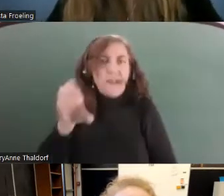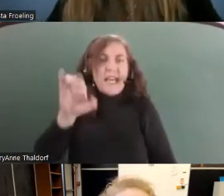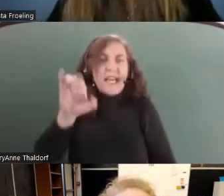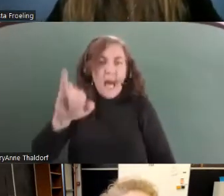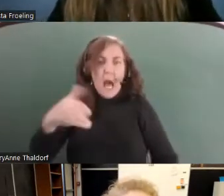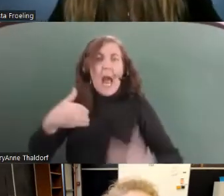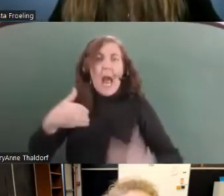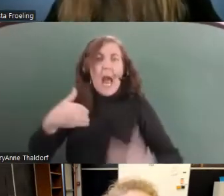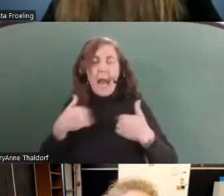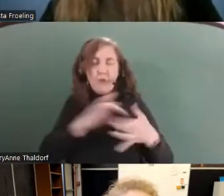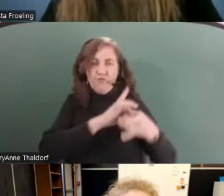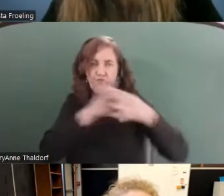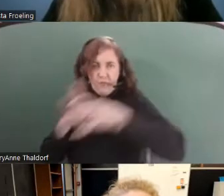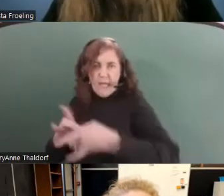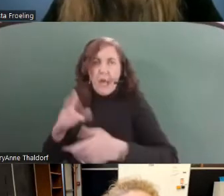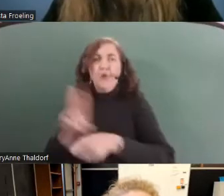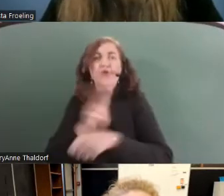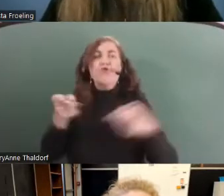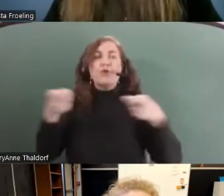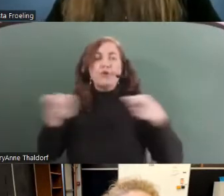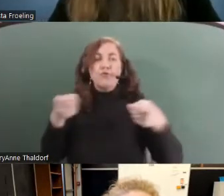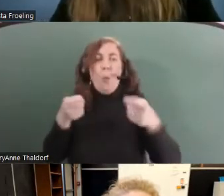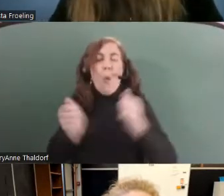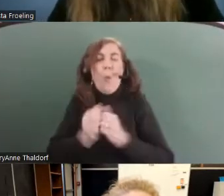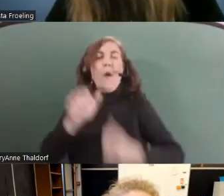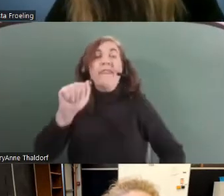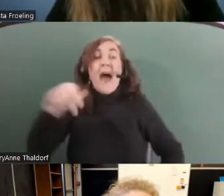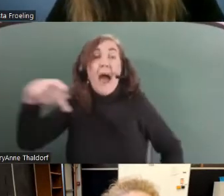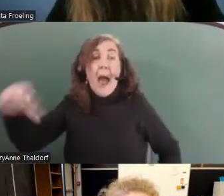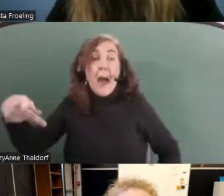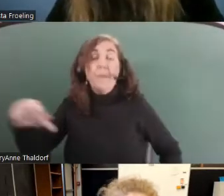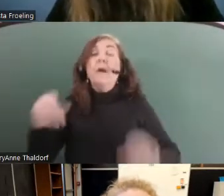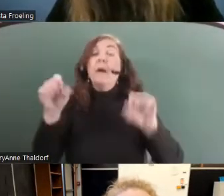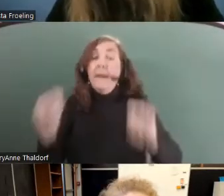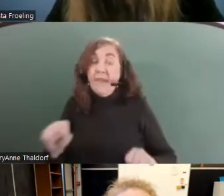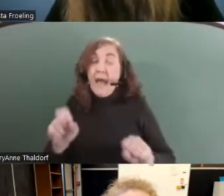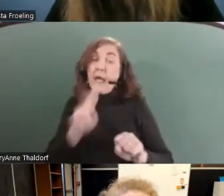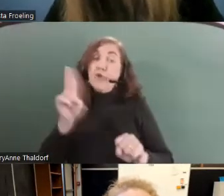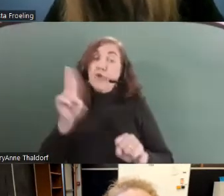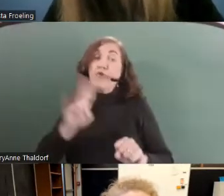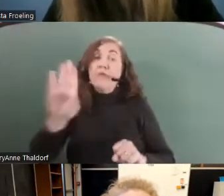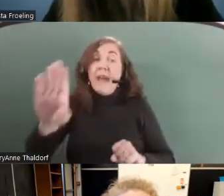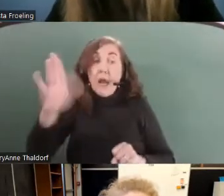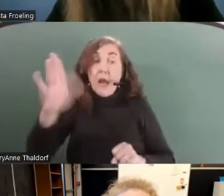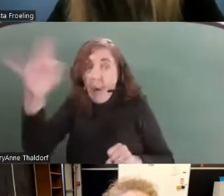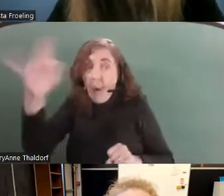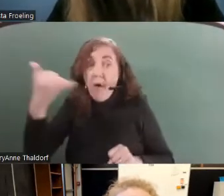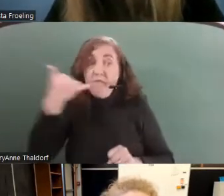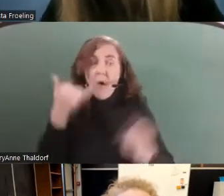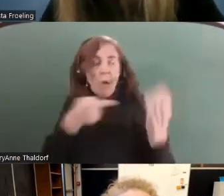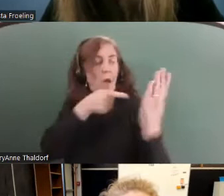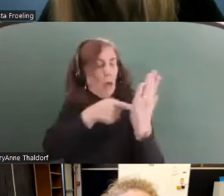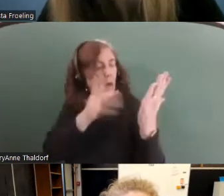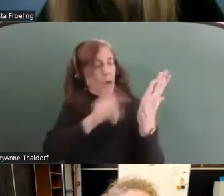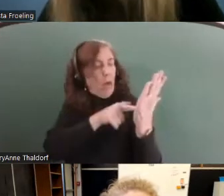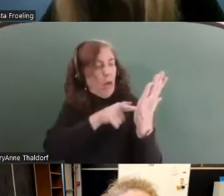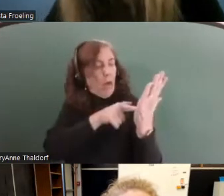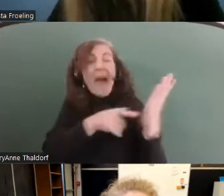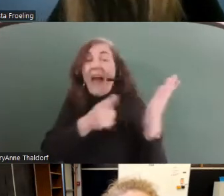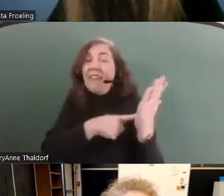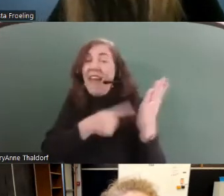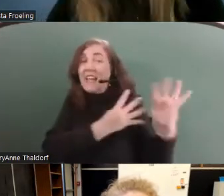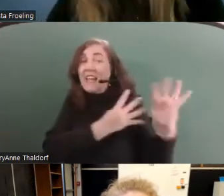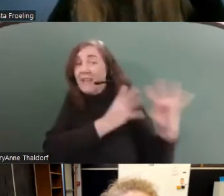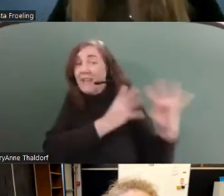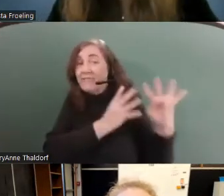kids can connect to their phone and stream music into their device wirelessly. We've had some